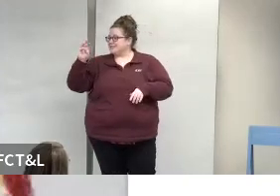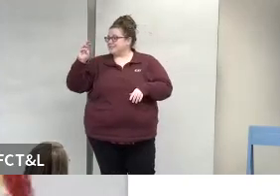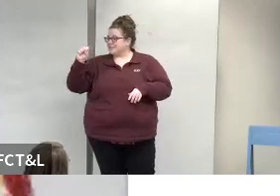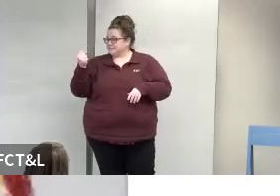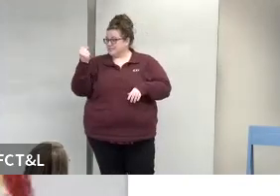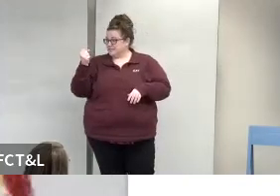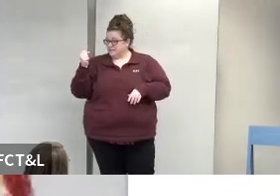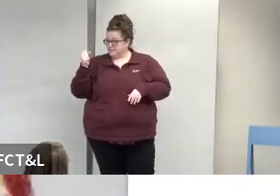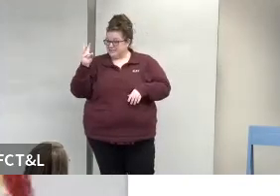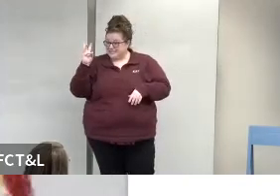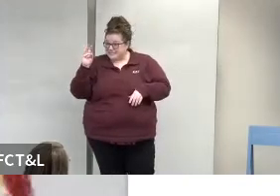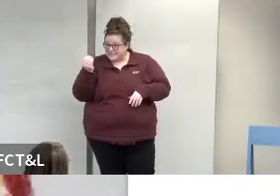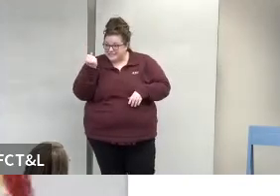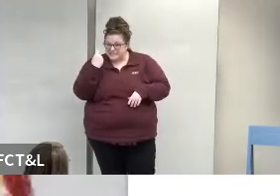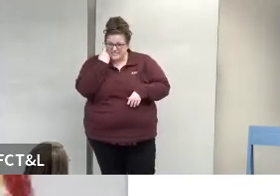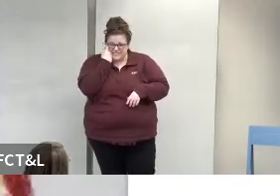William